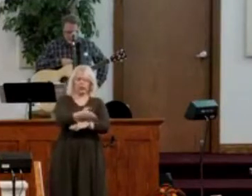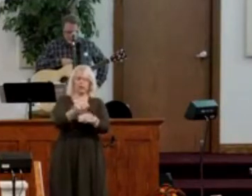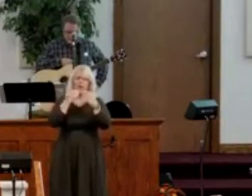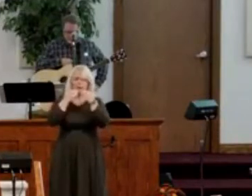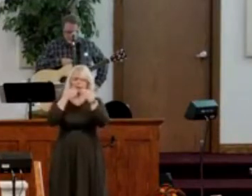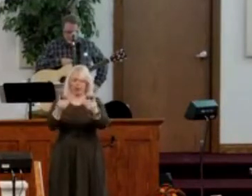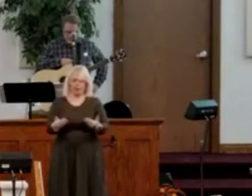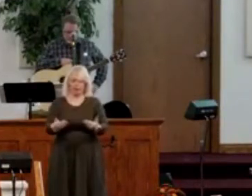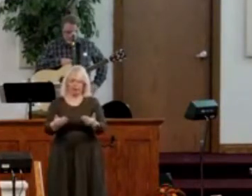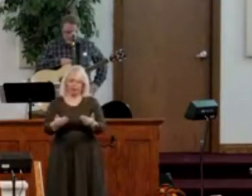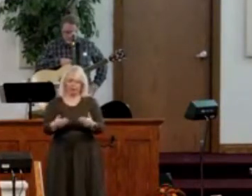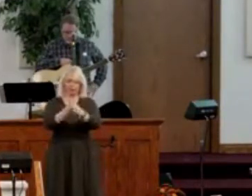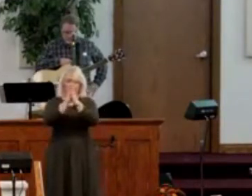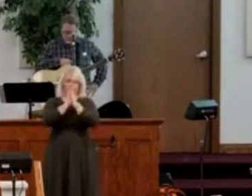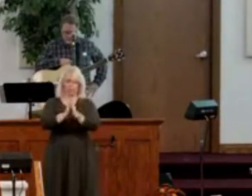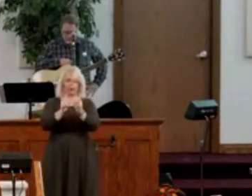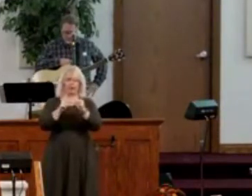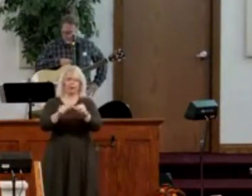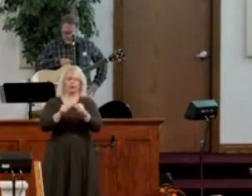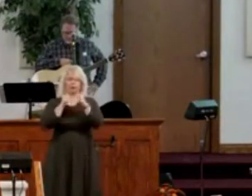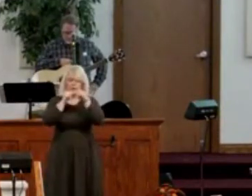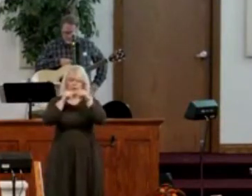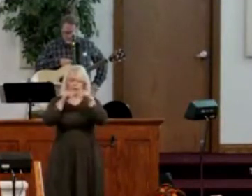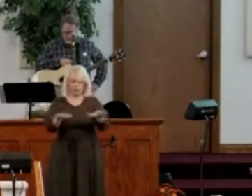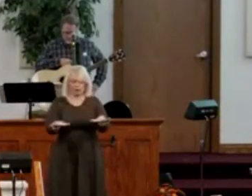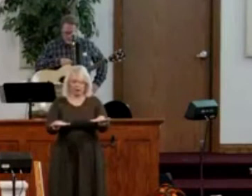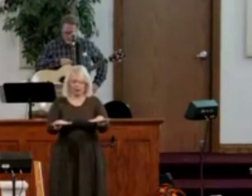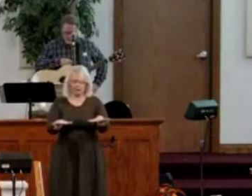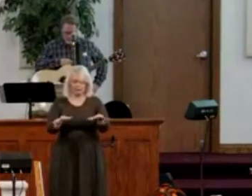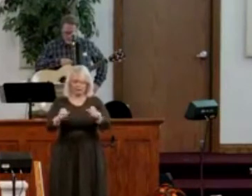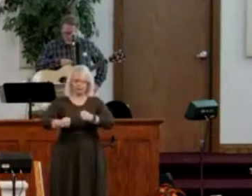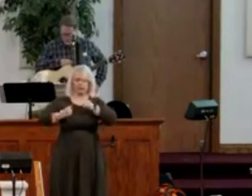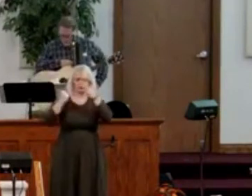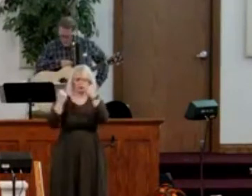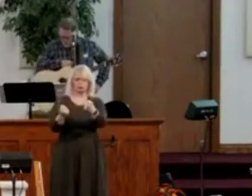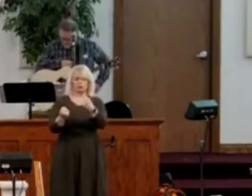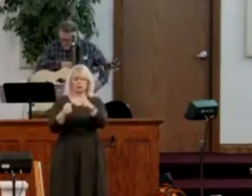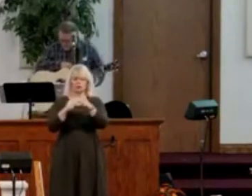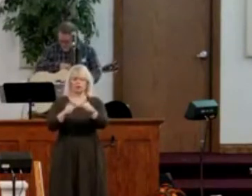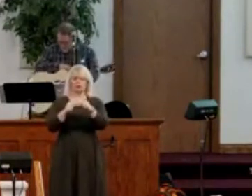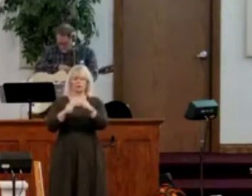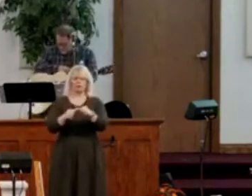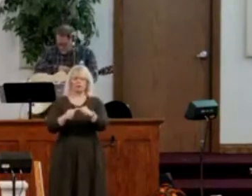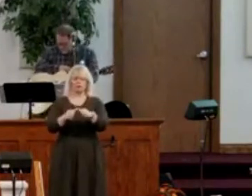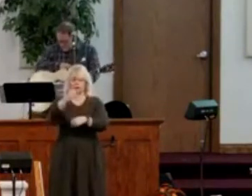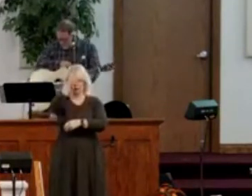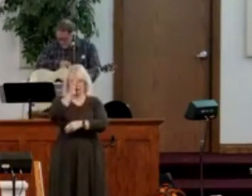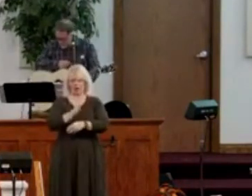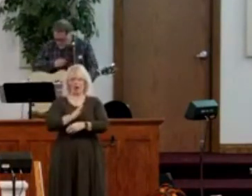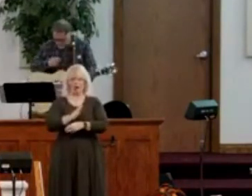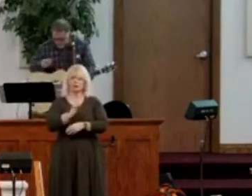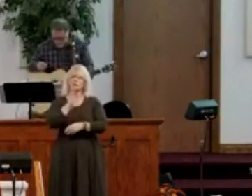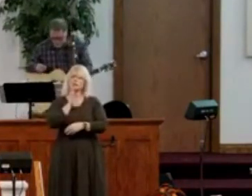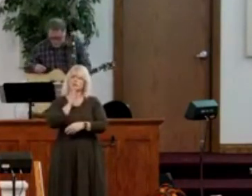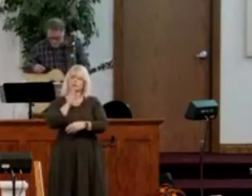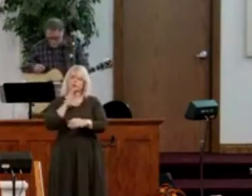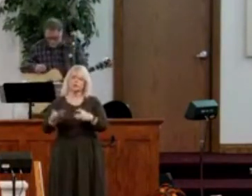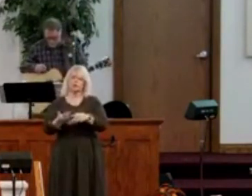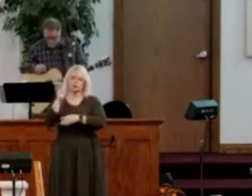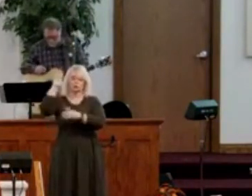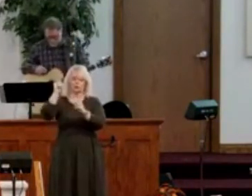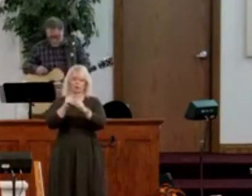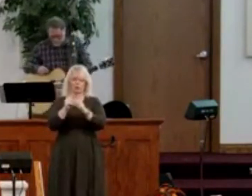ministry, and we just pray that you continue to bless him with your strength and endurance as he continues there. So now, God, just speak through your word